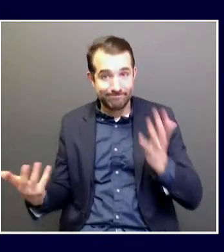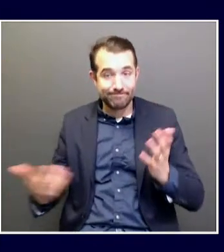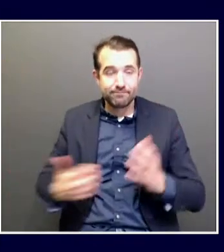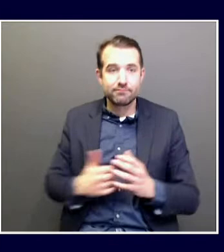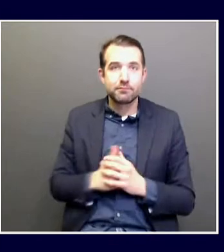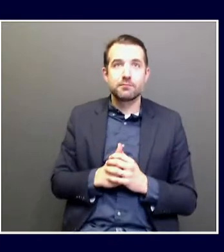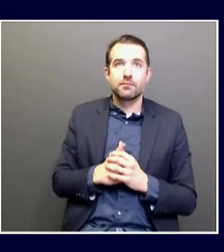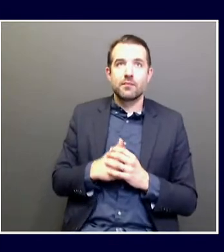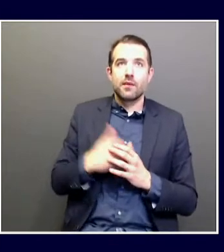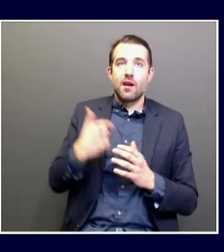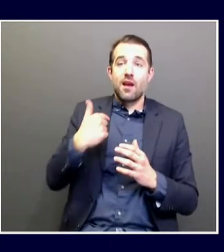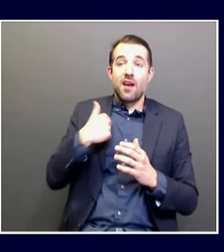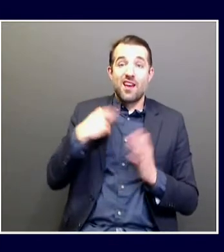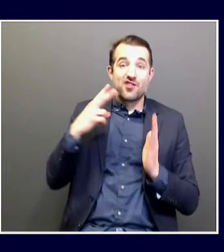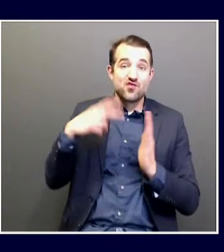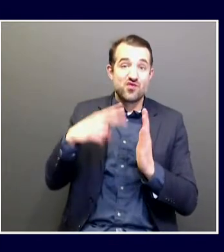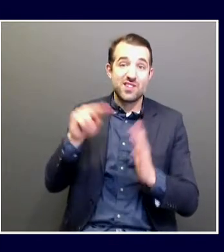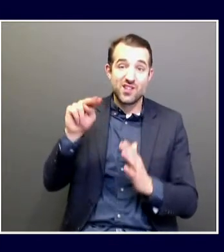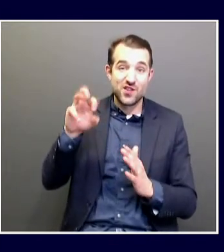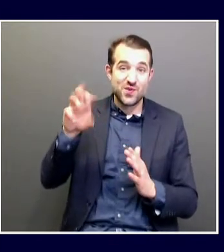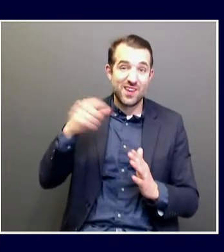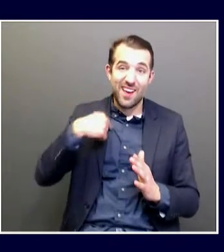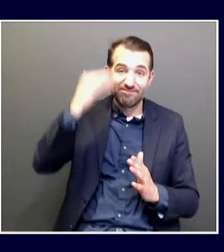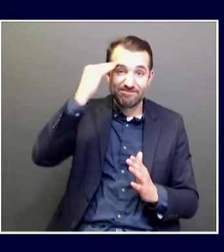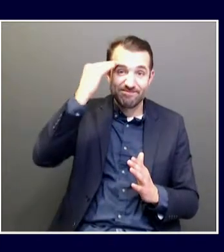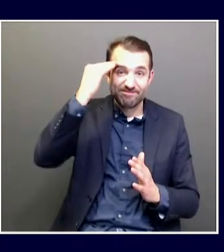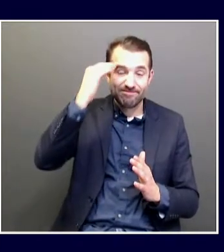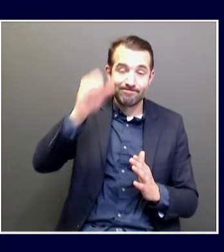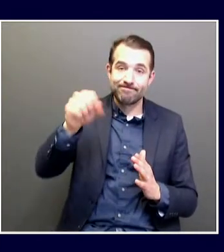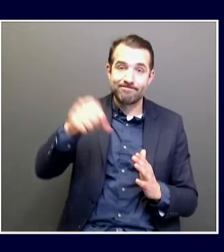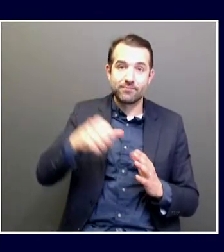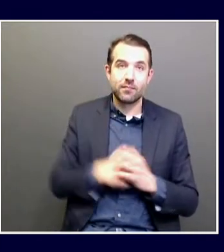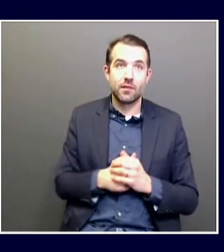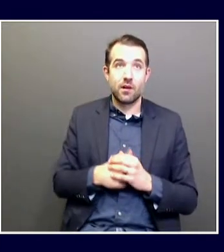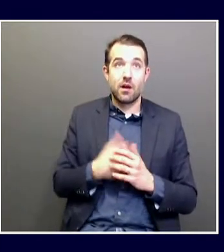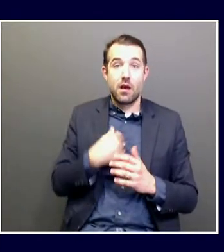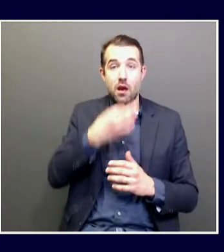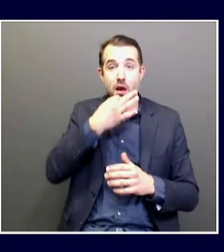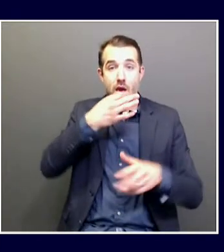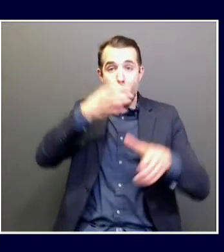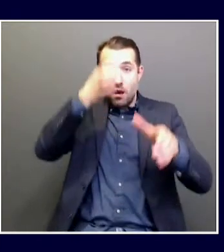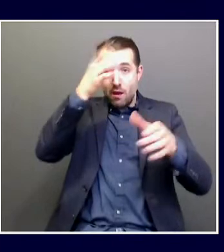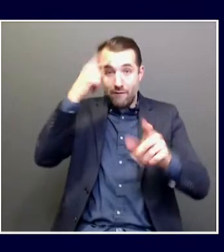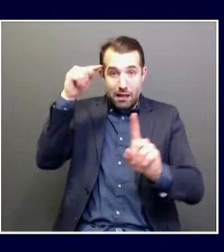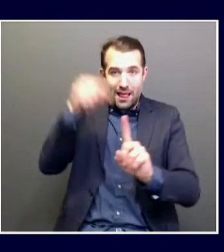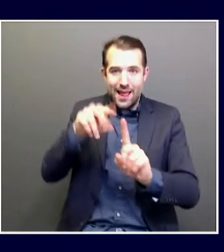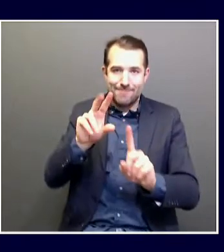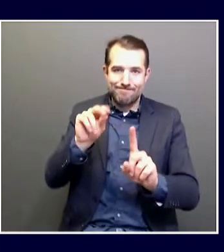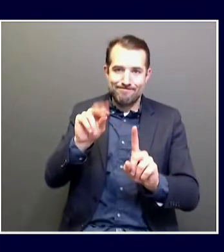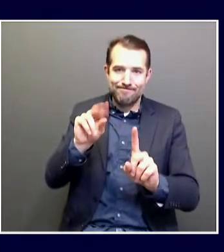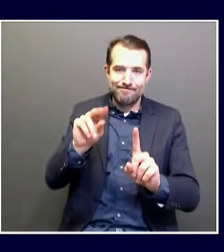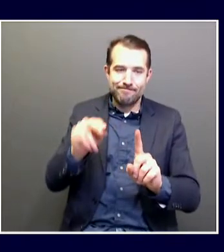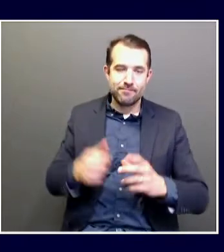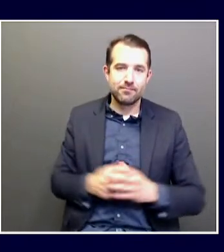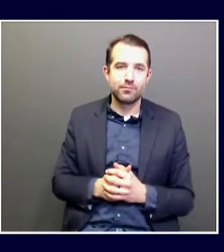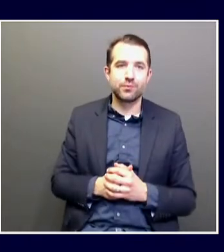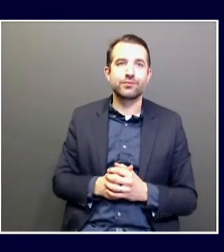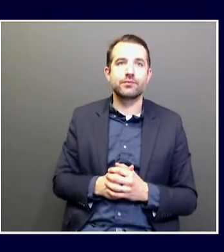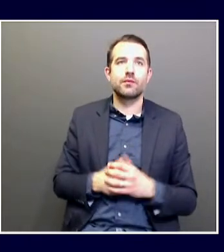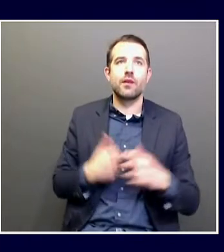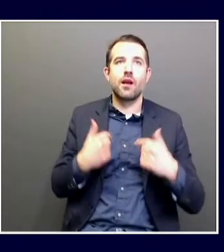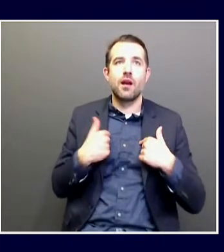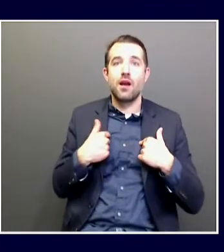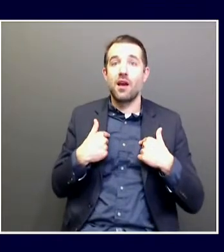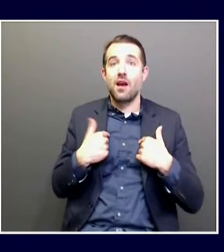reader of the news, but I can't claim to be an expert or a primary source on it. So I don't know that I have much more to say other than